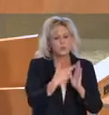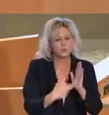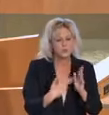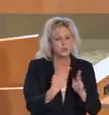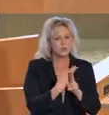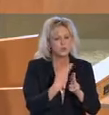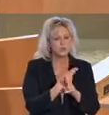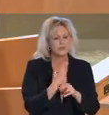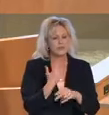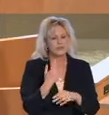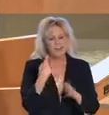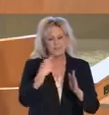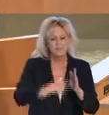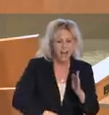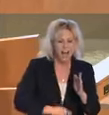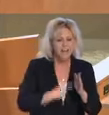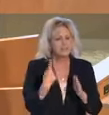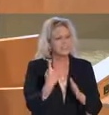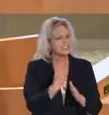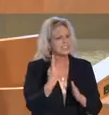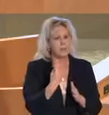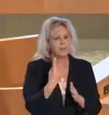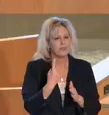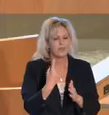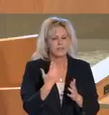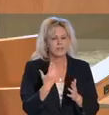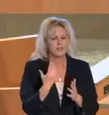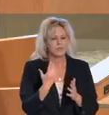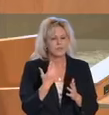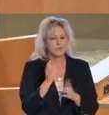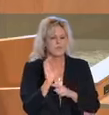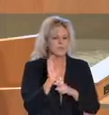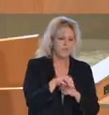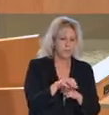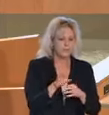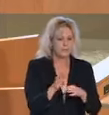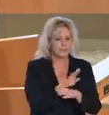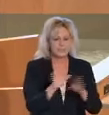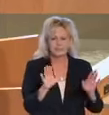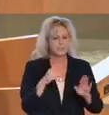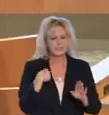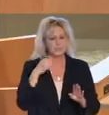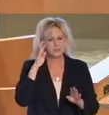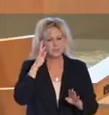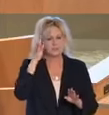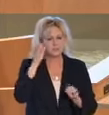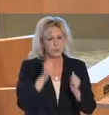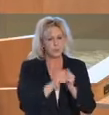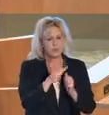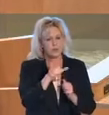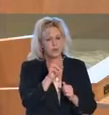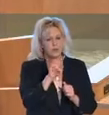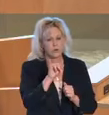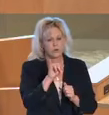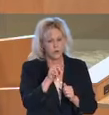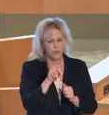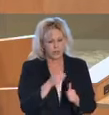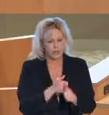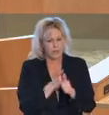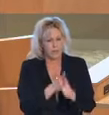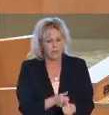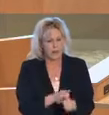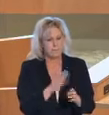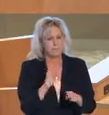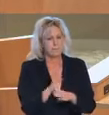the stick or a fine or something to try to enforce it on business, we came out with a COVID-compliant